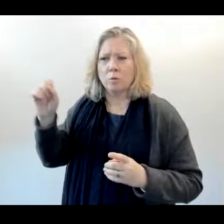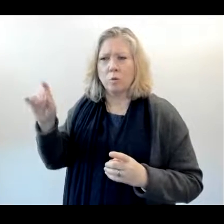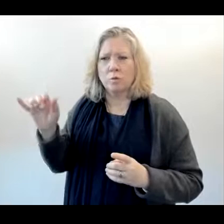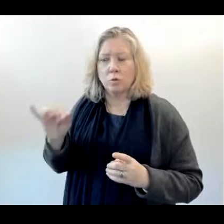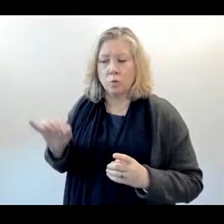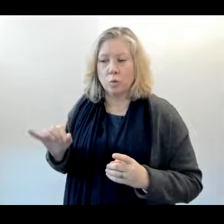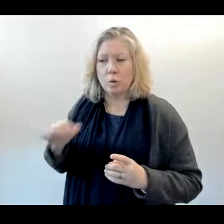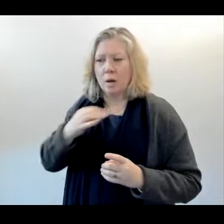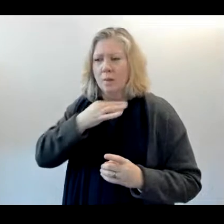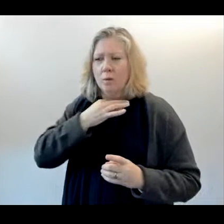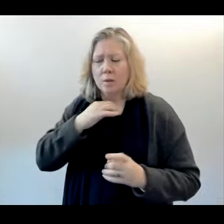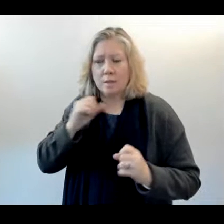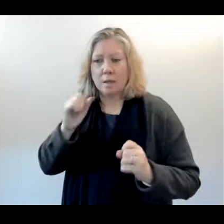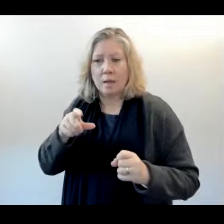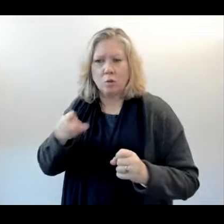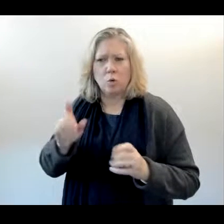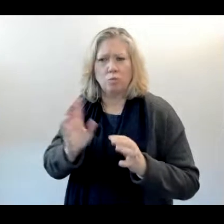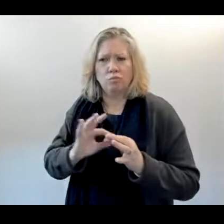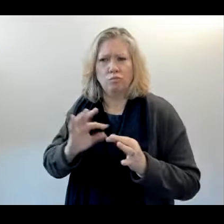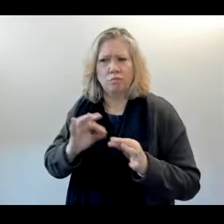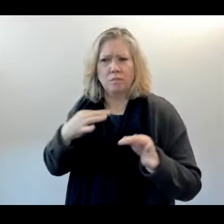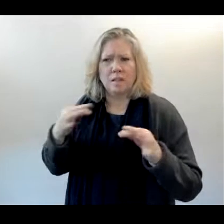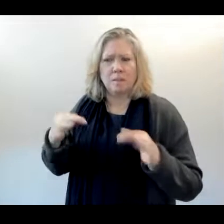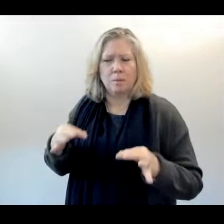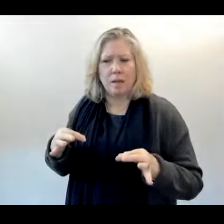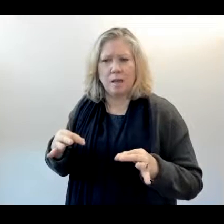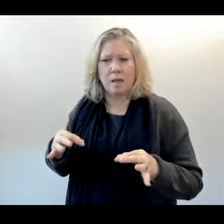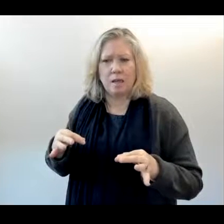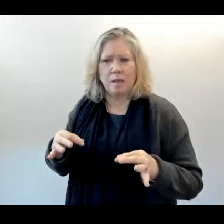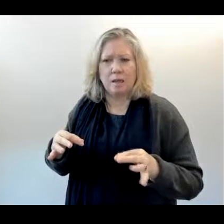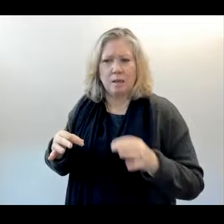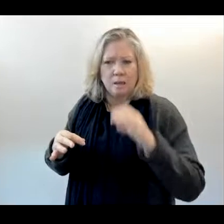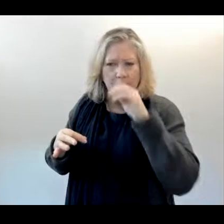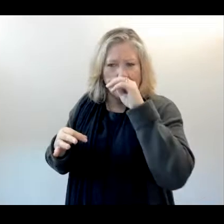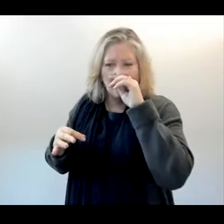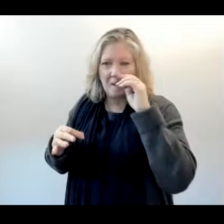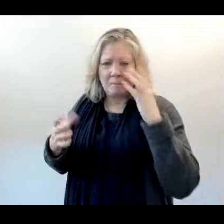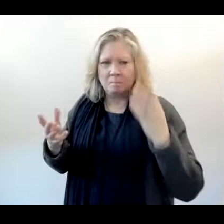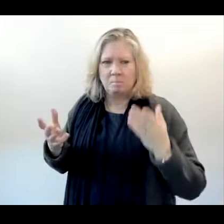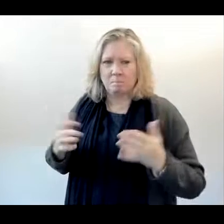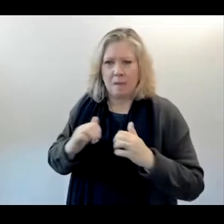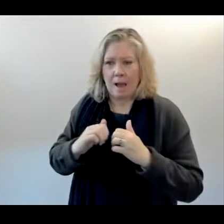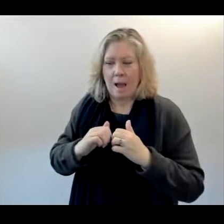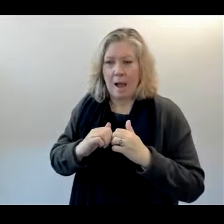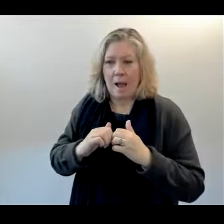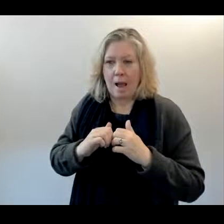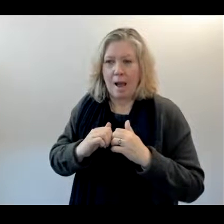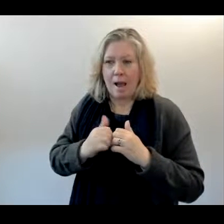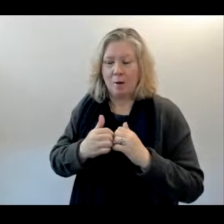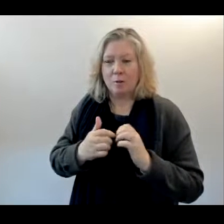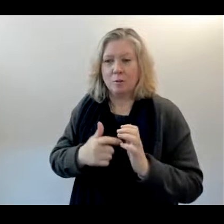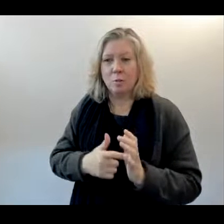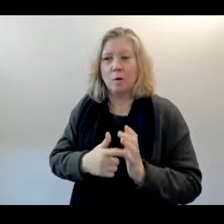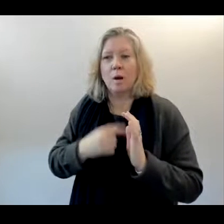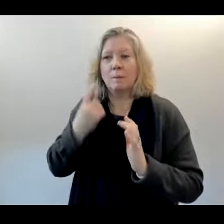here, can you speak some as well to how there's a requirement for a 1-to-1